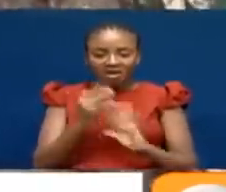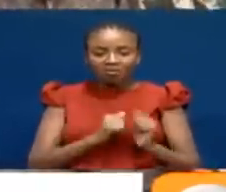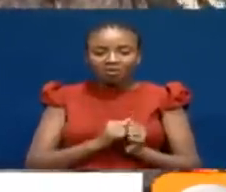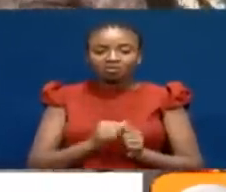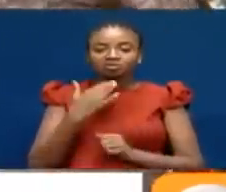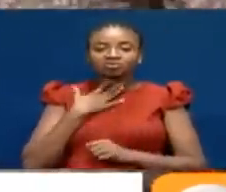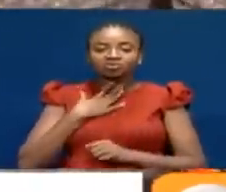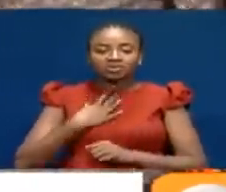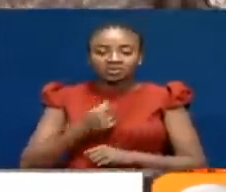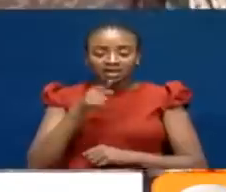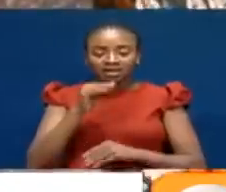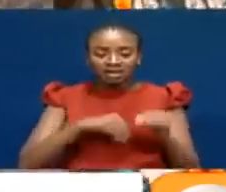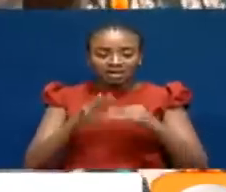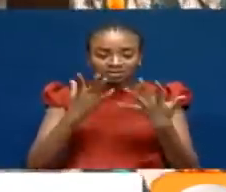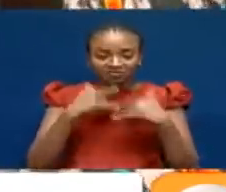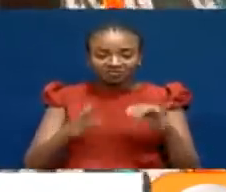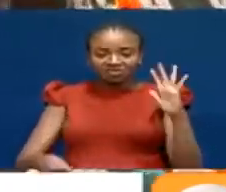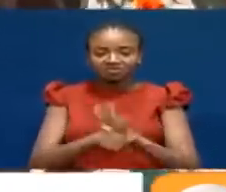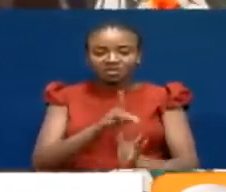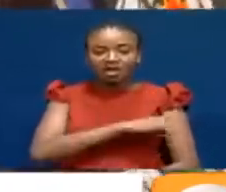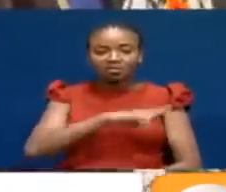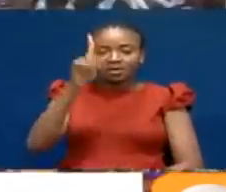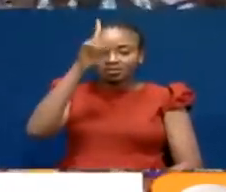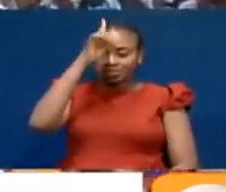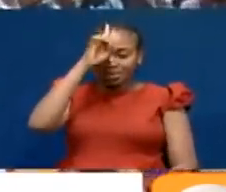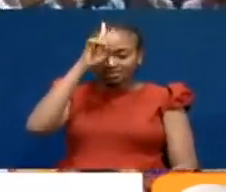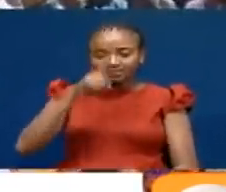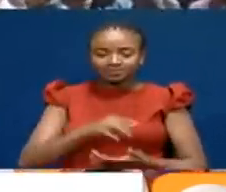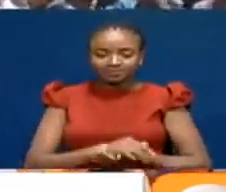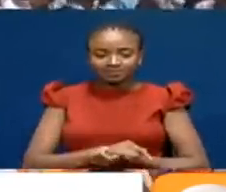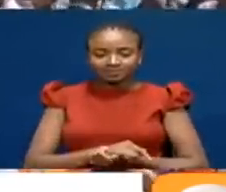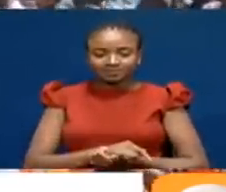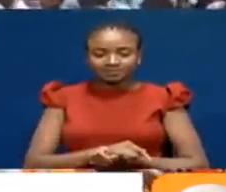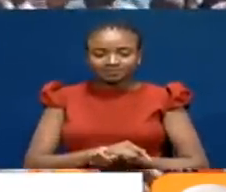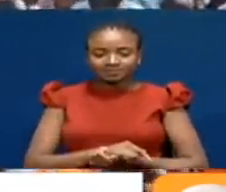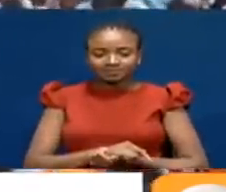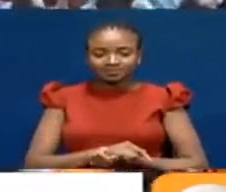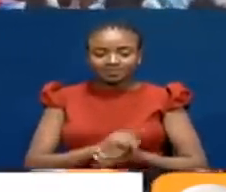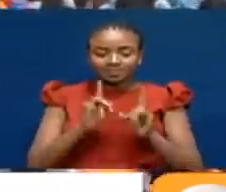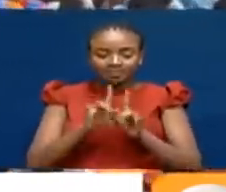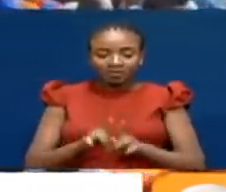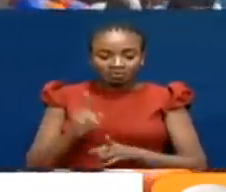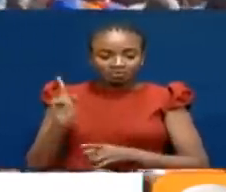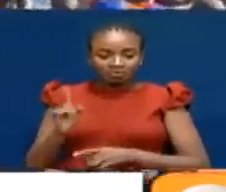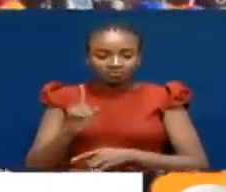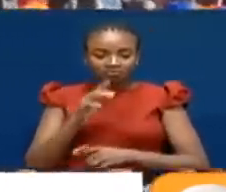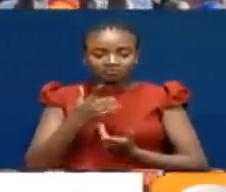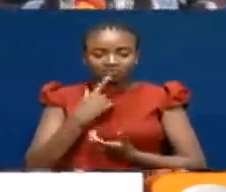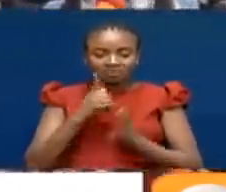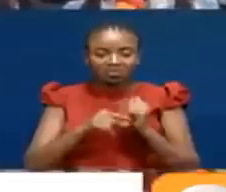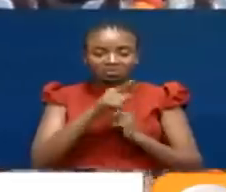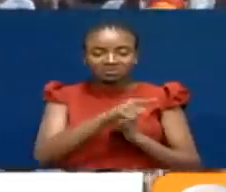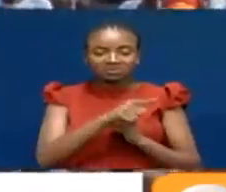uchaguzi ikikwisha, aende kabisa, rudi kwa nyumbani kabisa. The Azimio captain deconstructed Ruto's hustler narrative